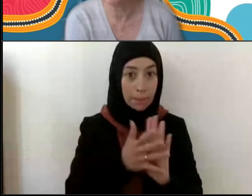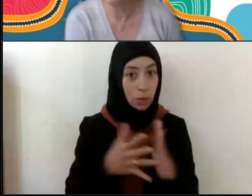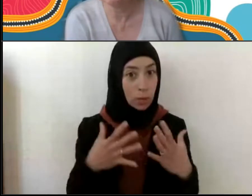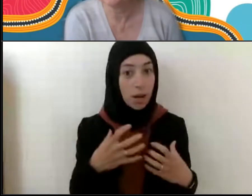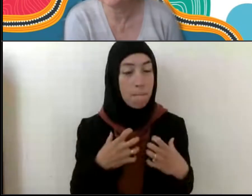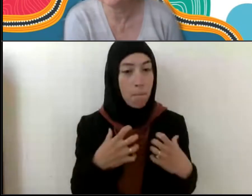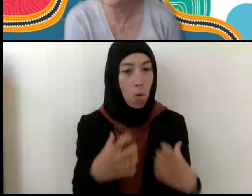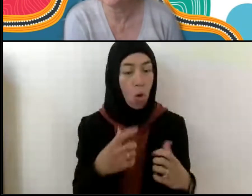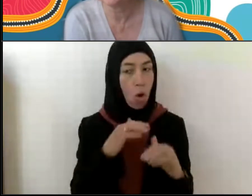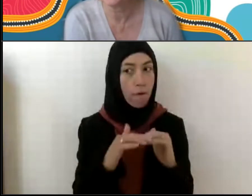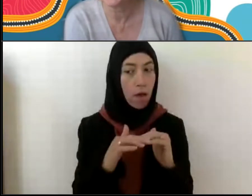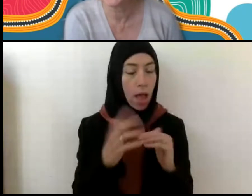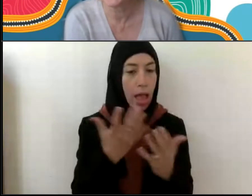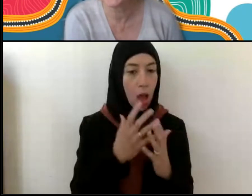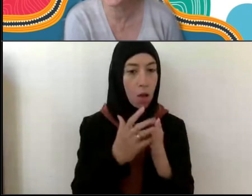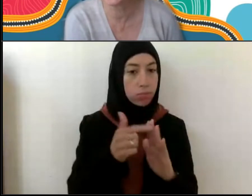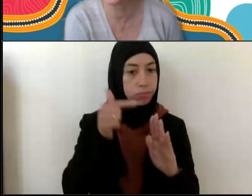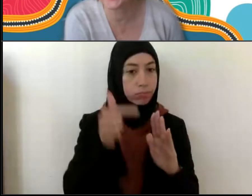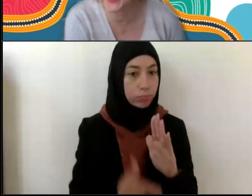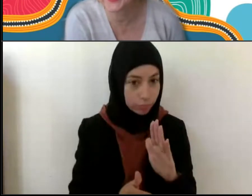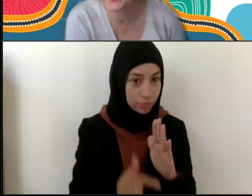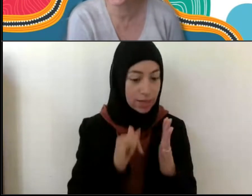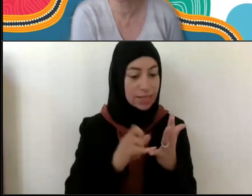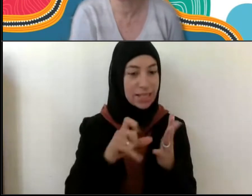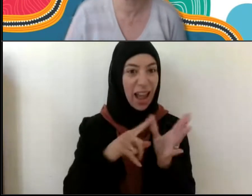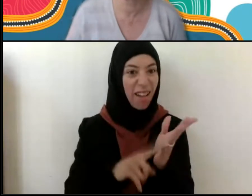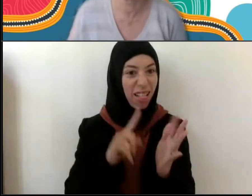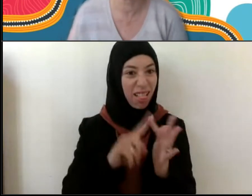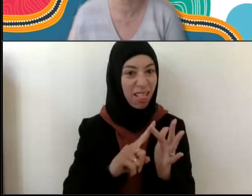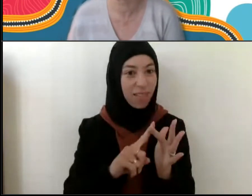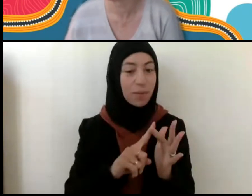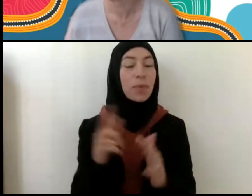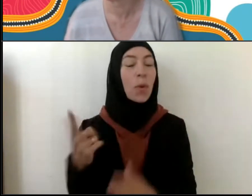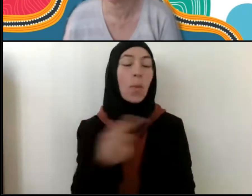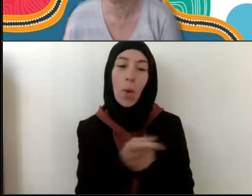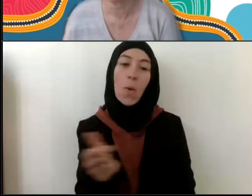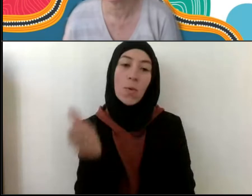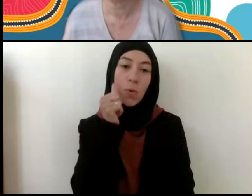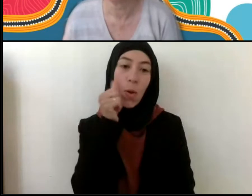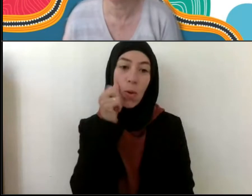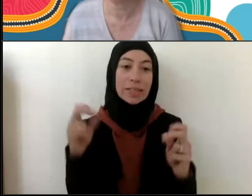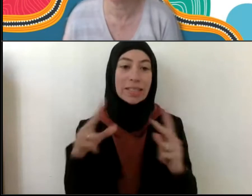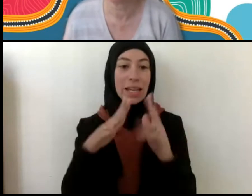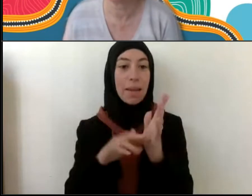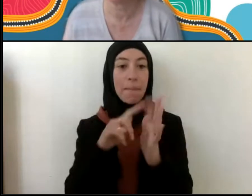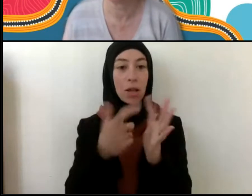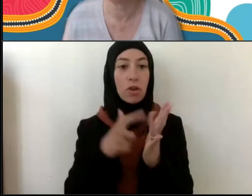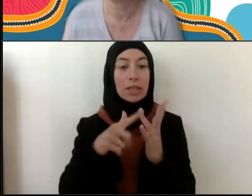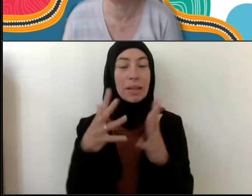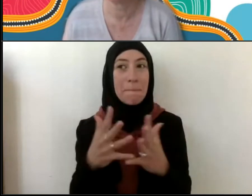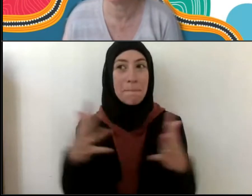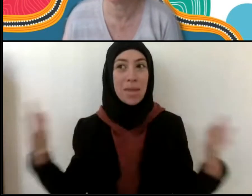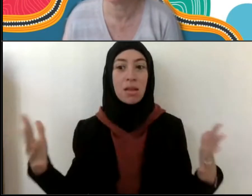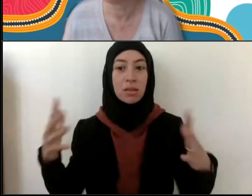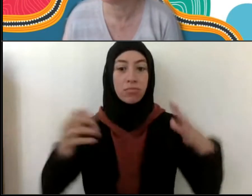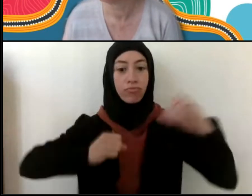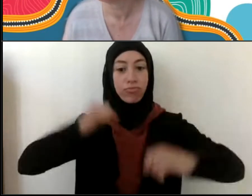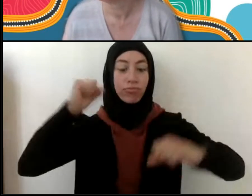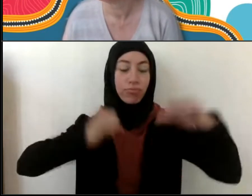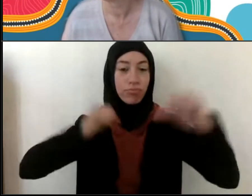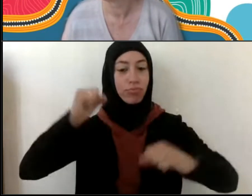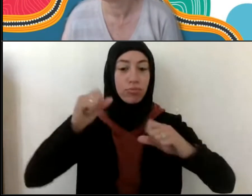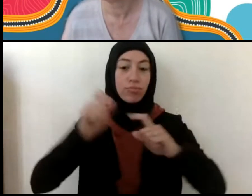scale. Okay, well, we all know that Sydney Metro is Australia's biggest infrastructure project, and that